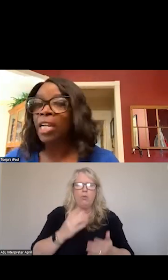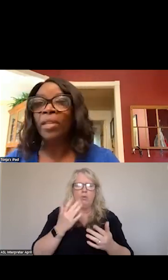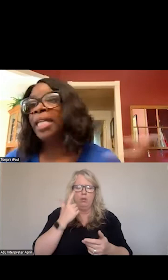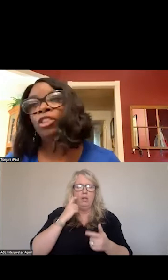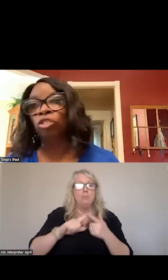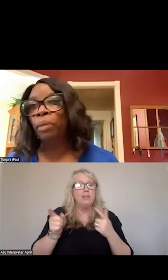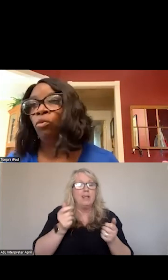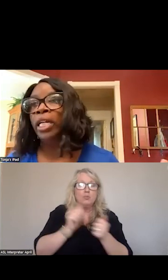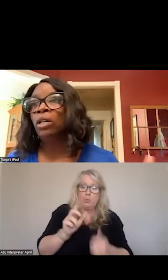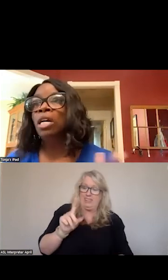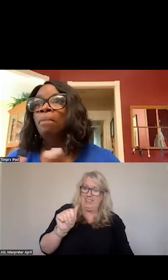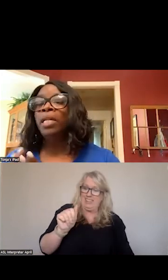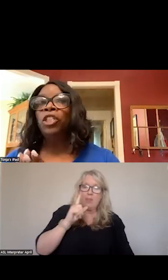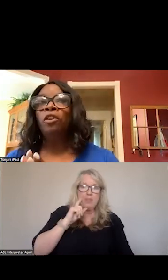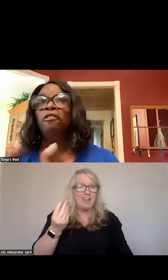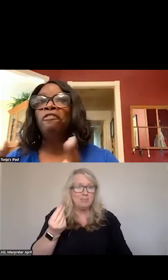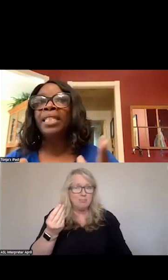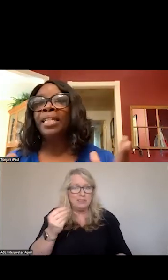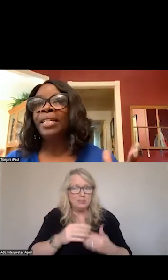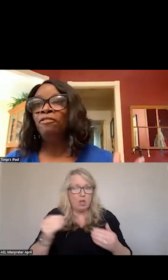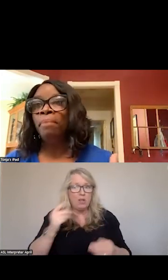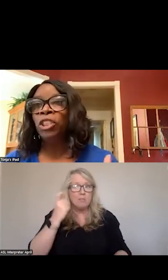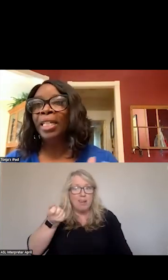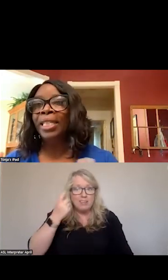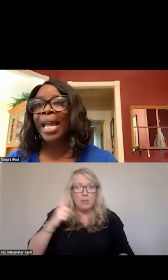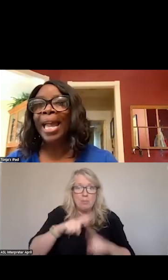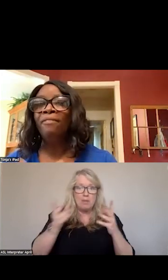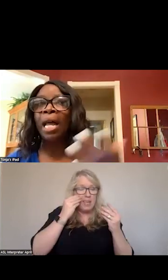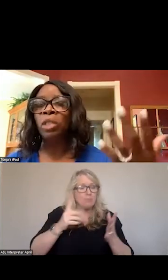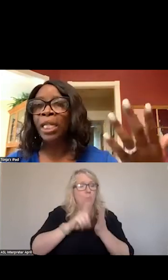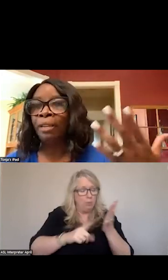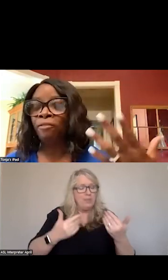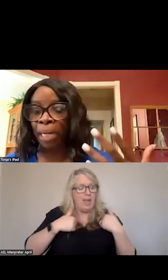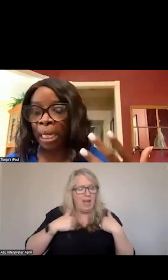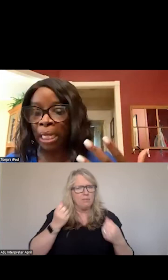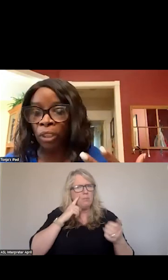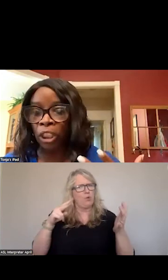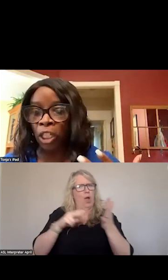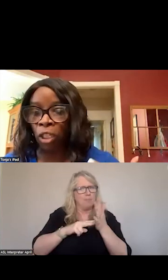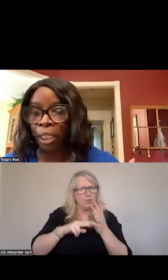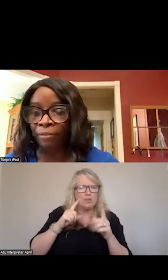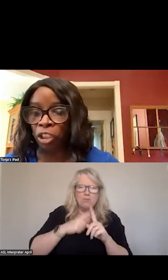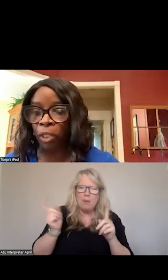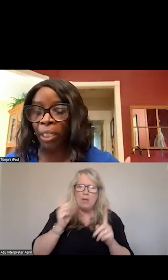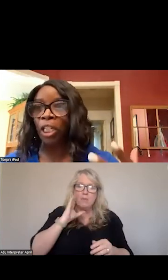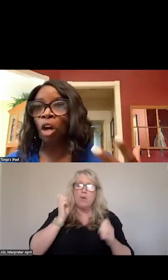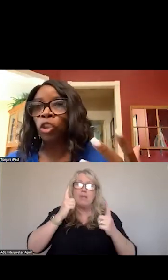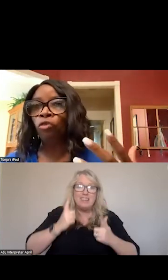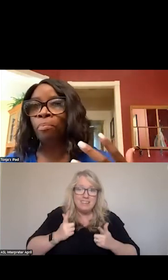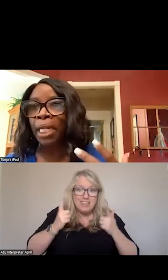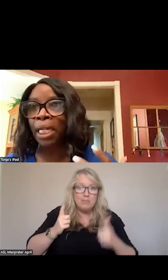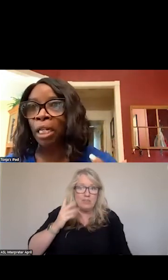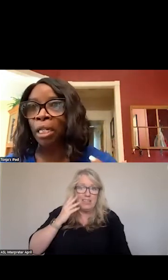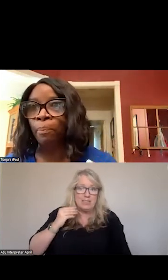dollars, and that's just being real. But, the fact that the information that they have, and I'm looking at it from a, lived experience and also